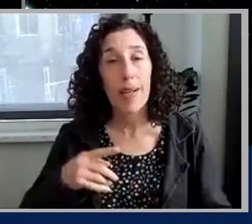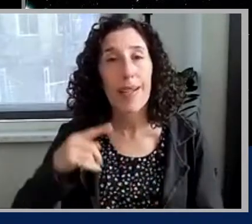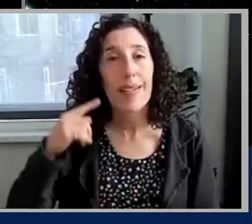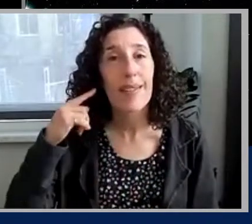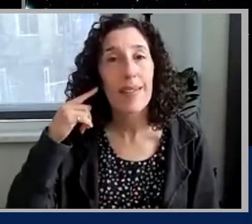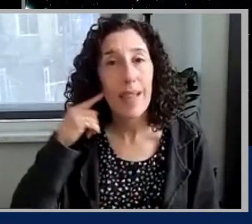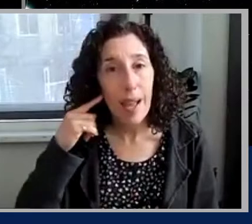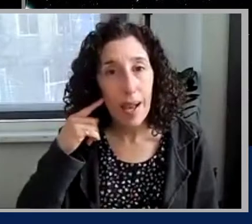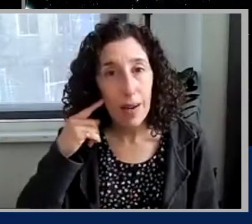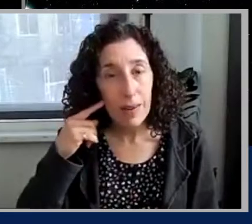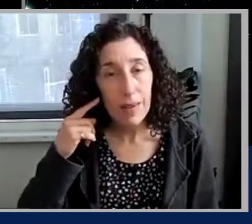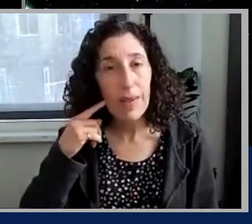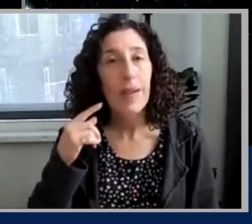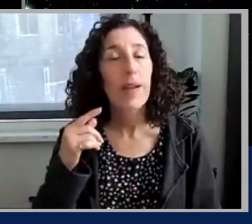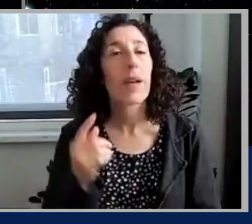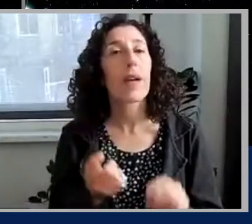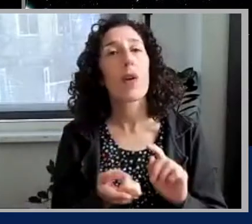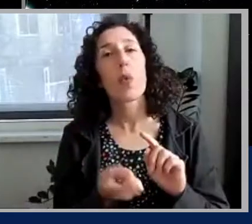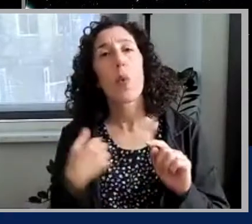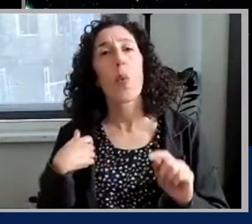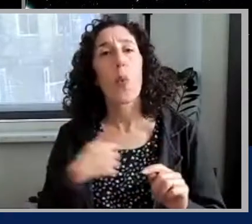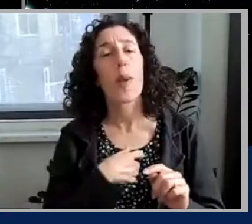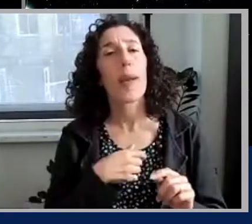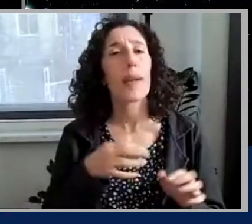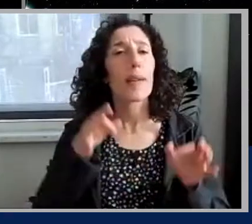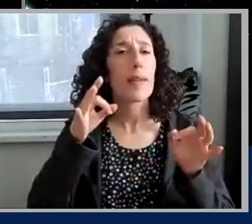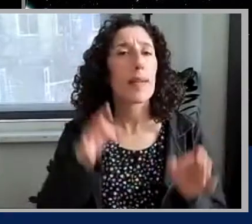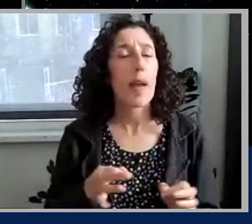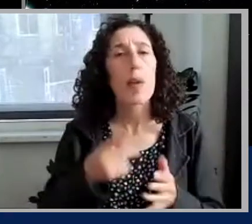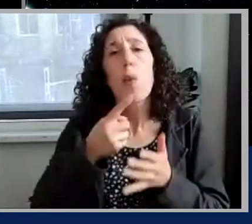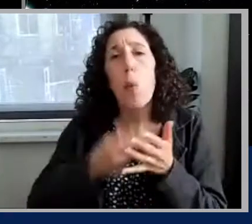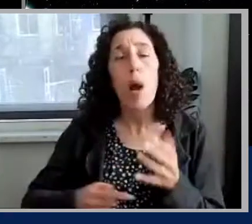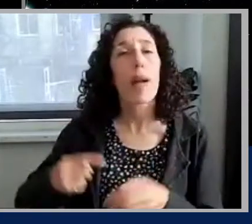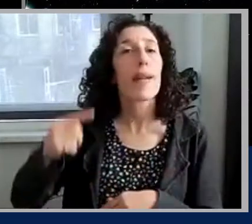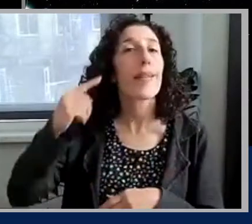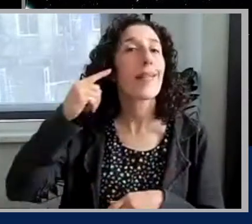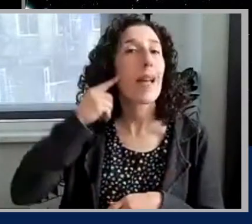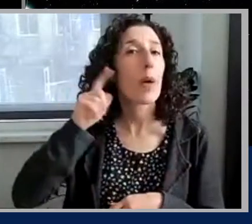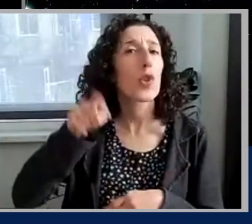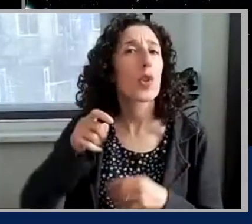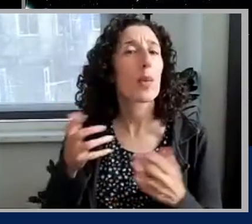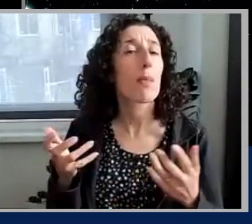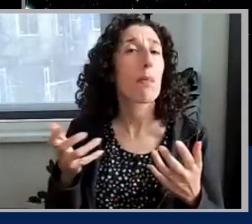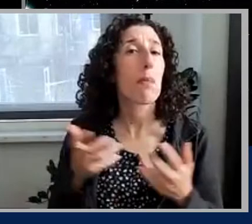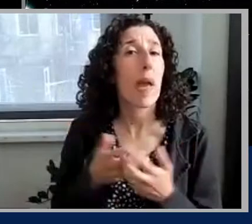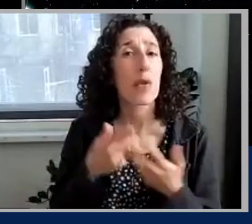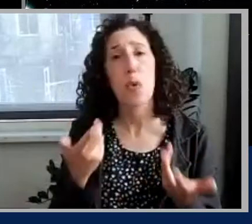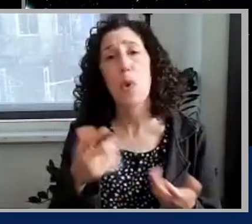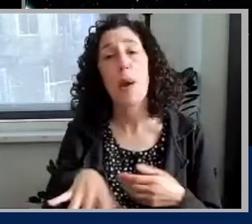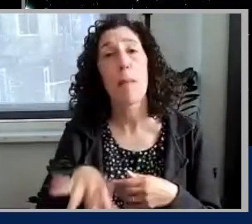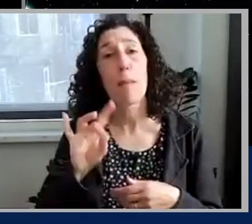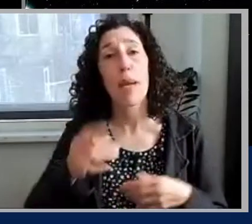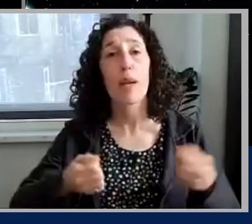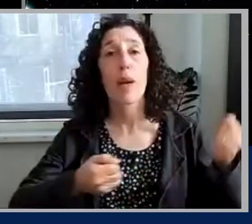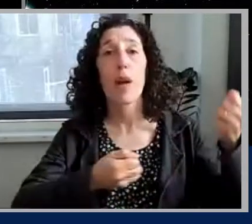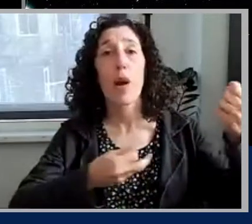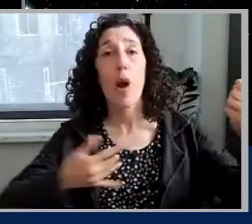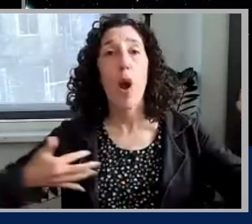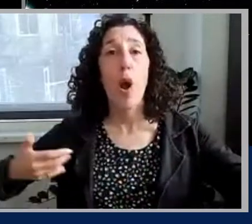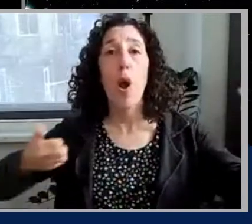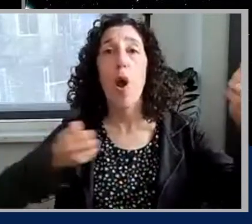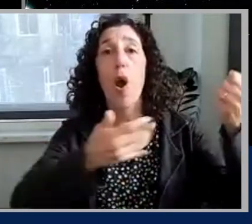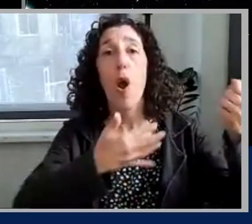soft harp. And hopefully you'll hear the texture of this expanding debris field as we play it. And then I'll talk a little more about